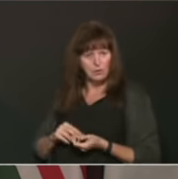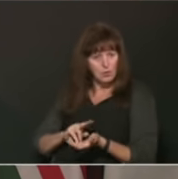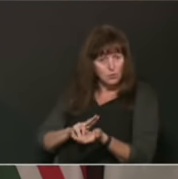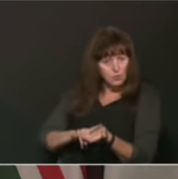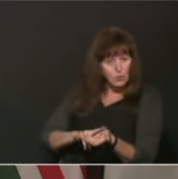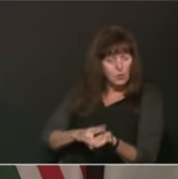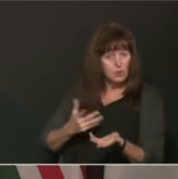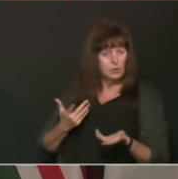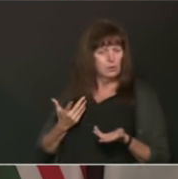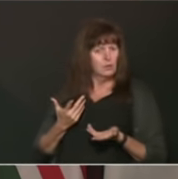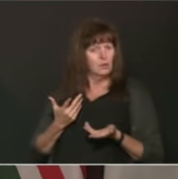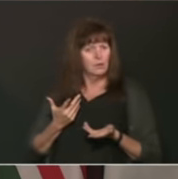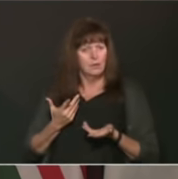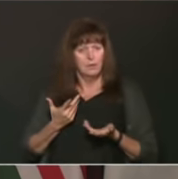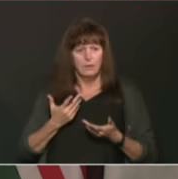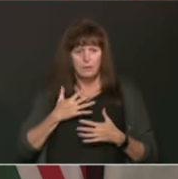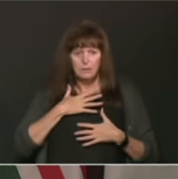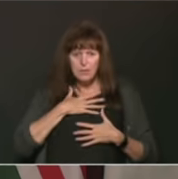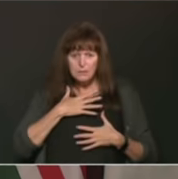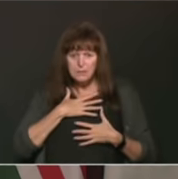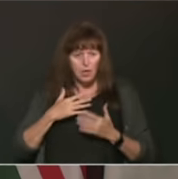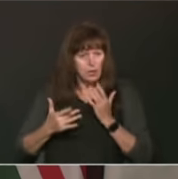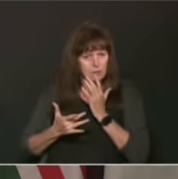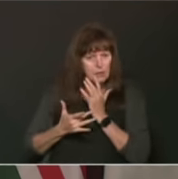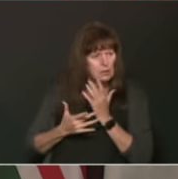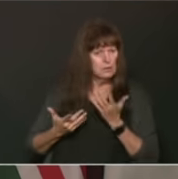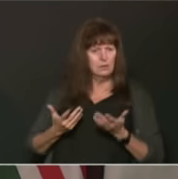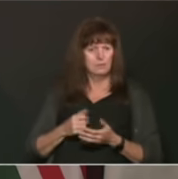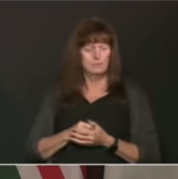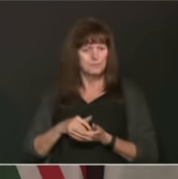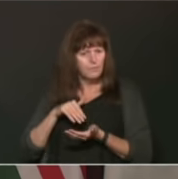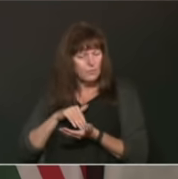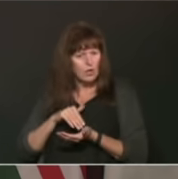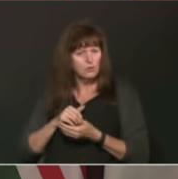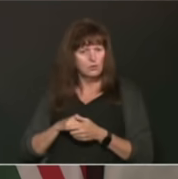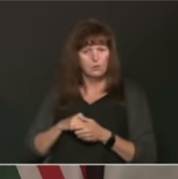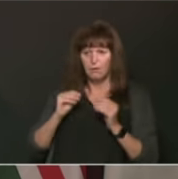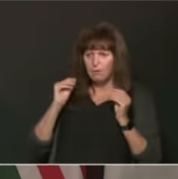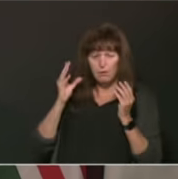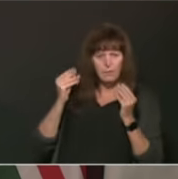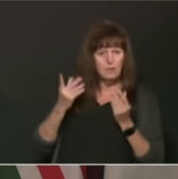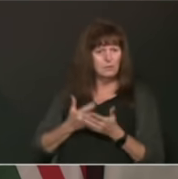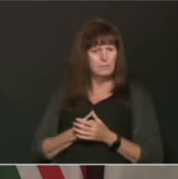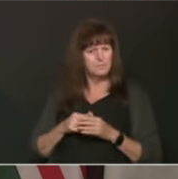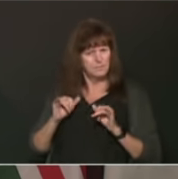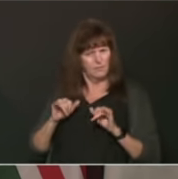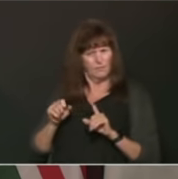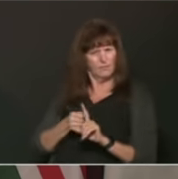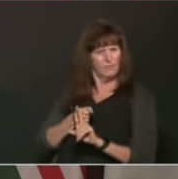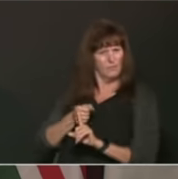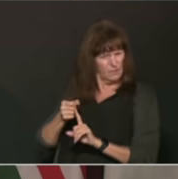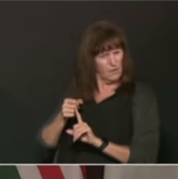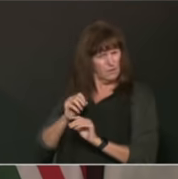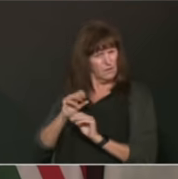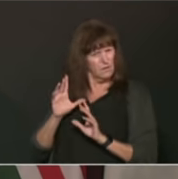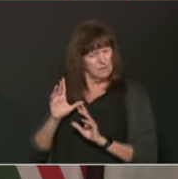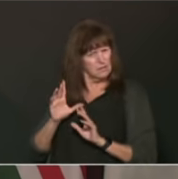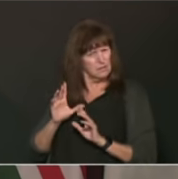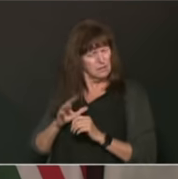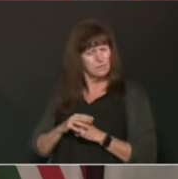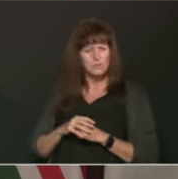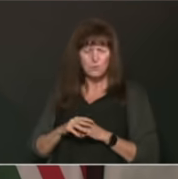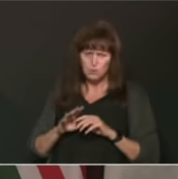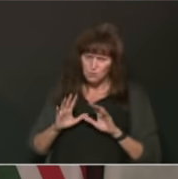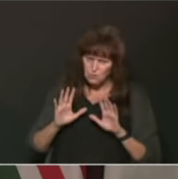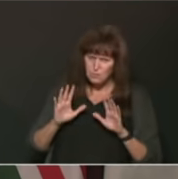techs, physicians, ambulance, it is having an impact and allowing them to provide and